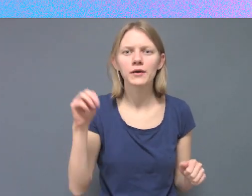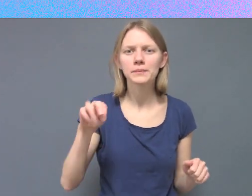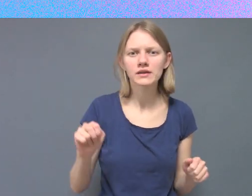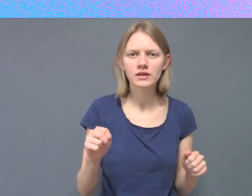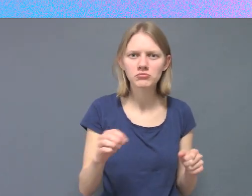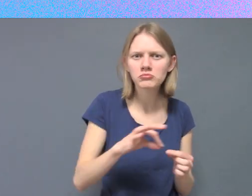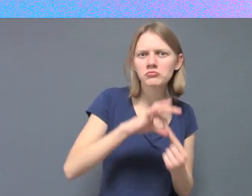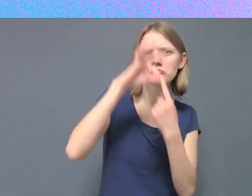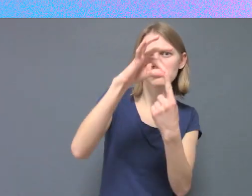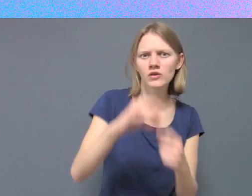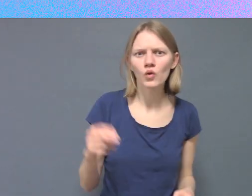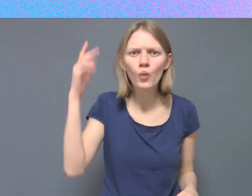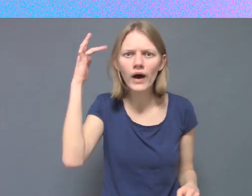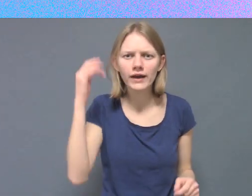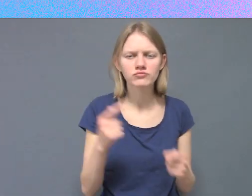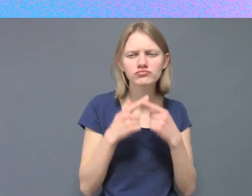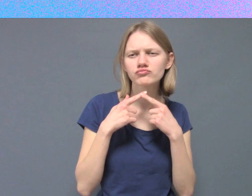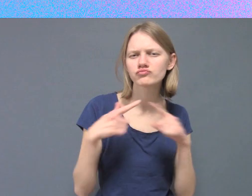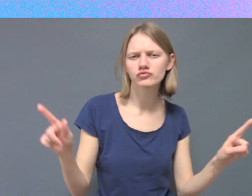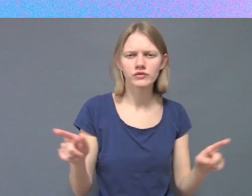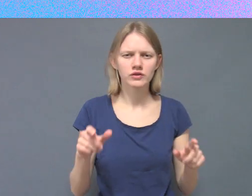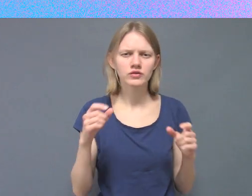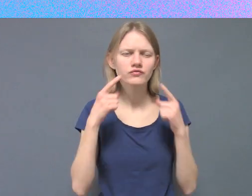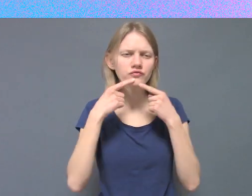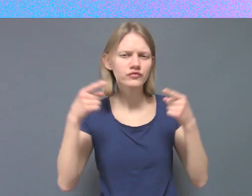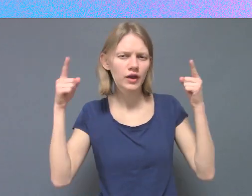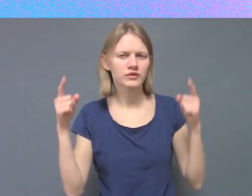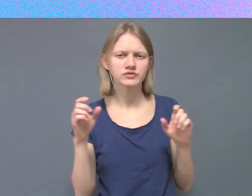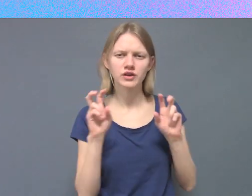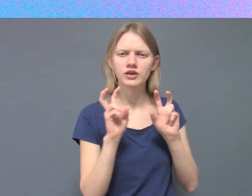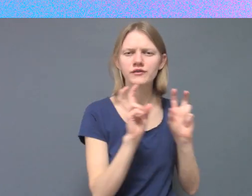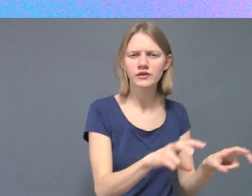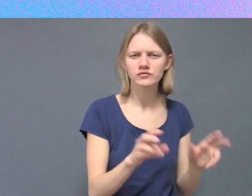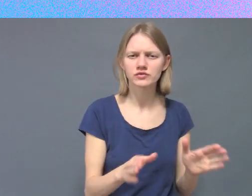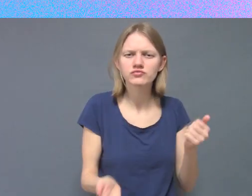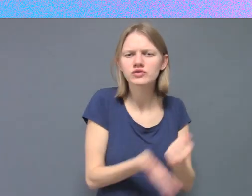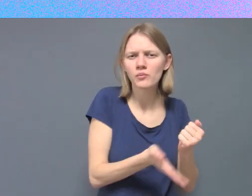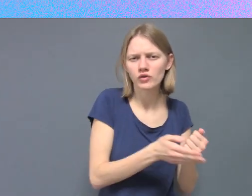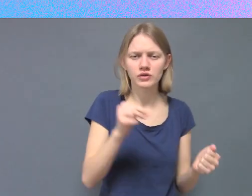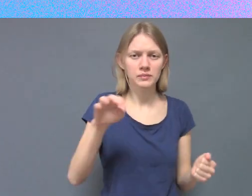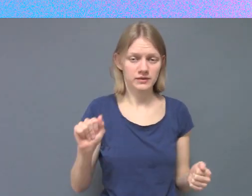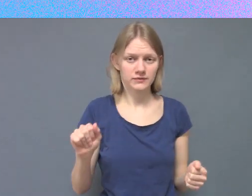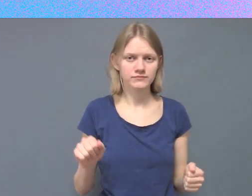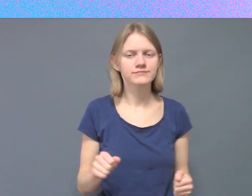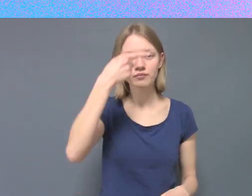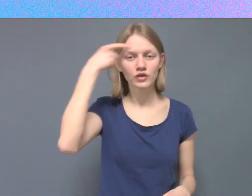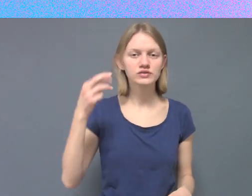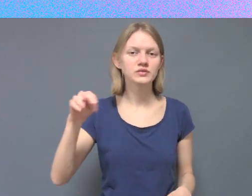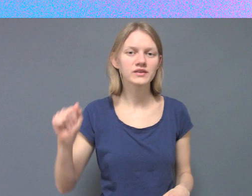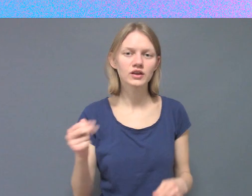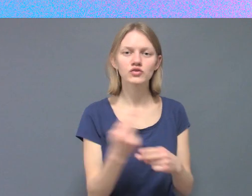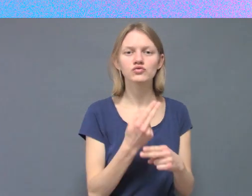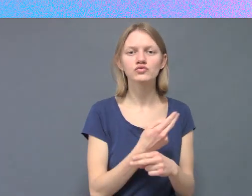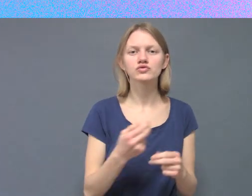Capital. Now, you might wonder what makes Mina so special. It is supported by all these big names. The secret lies